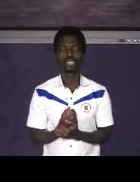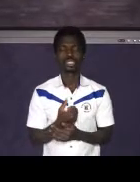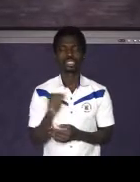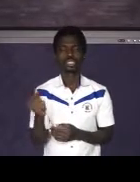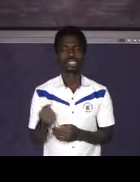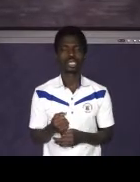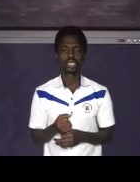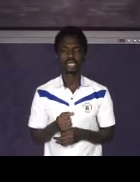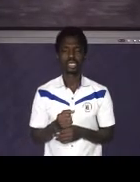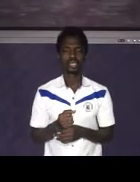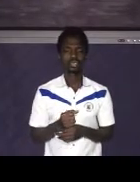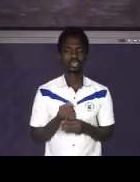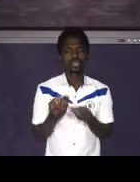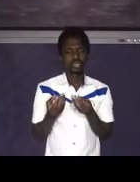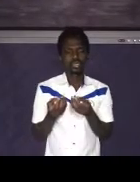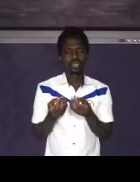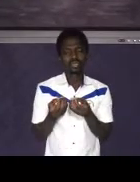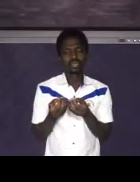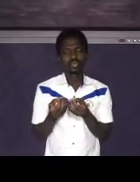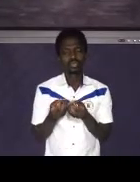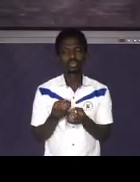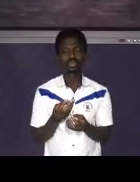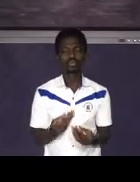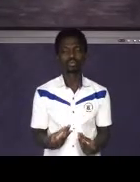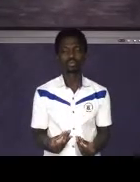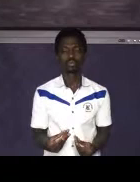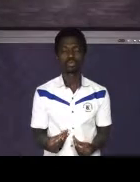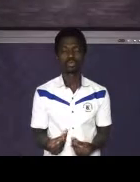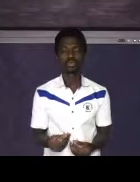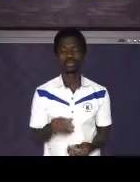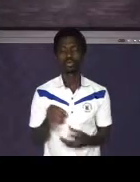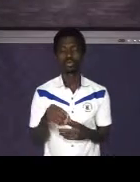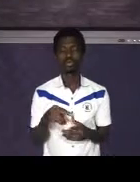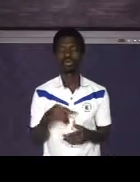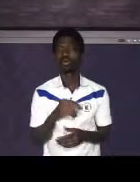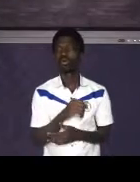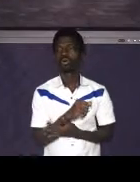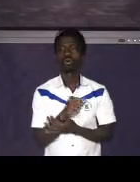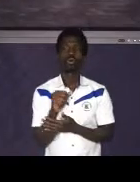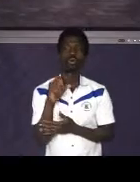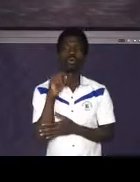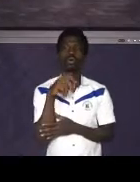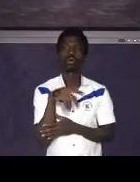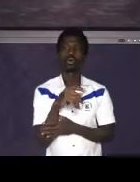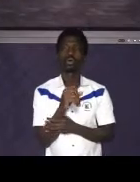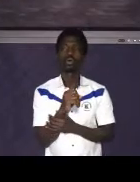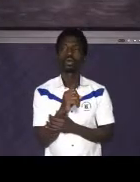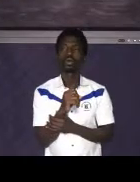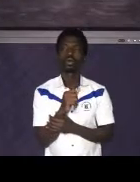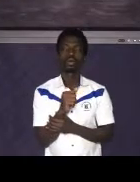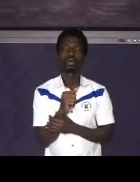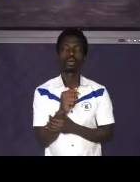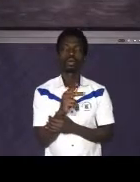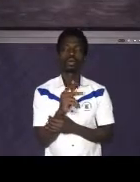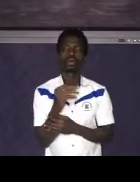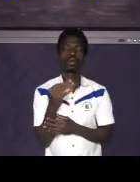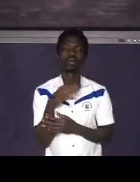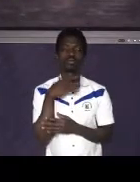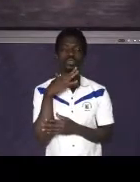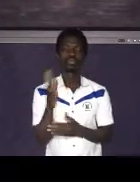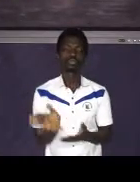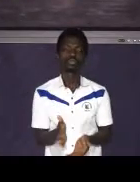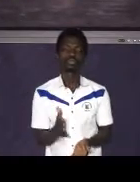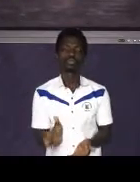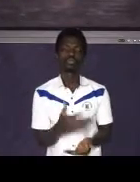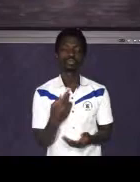A particle of sound or a speck of dirt. Sweep the room